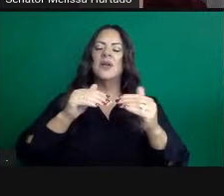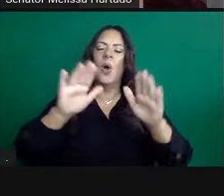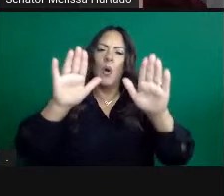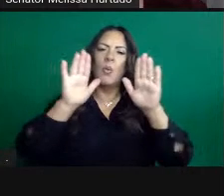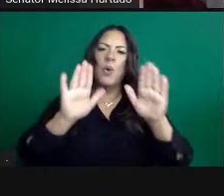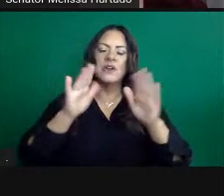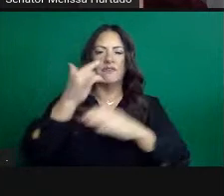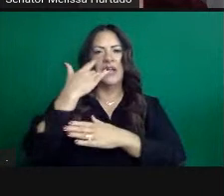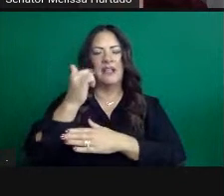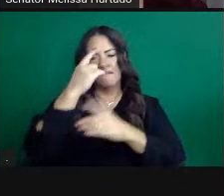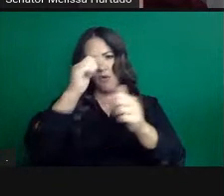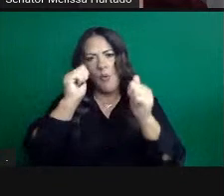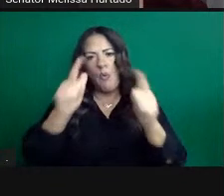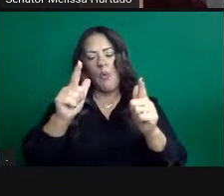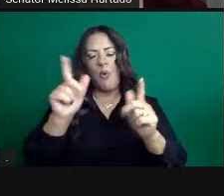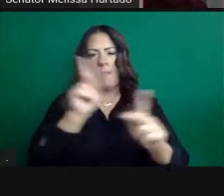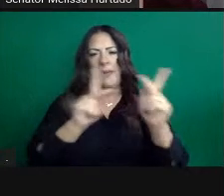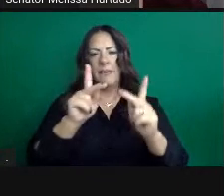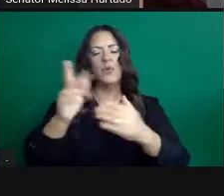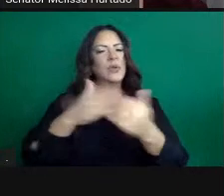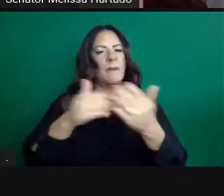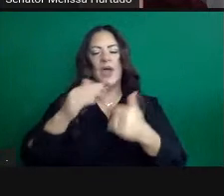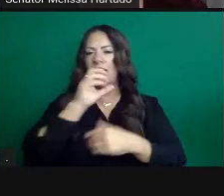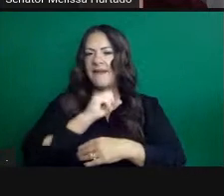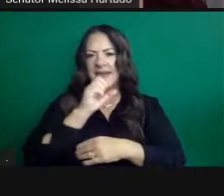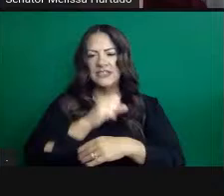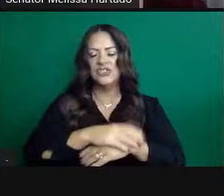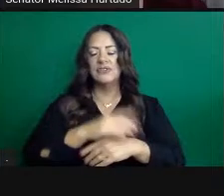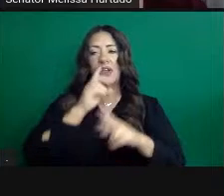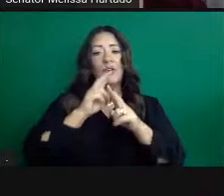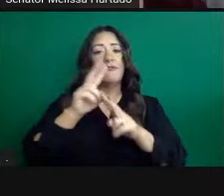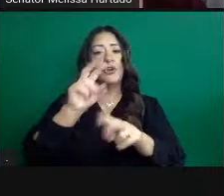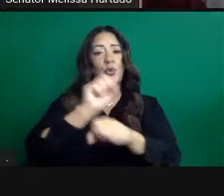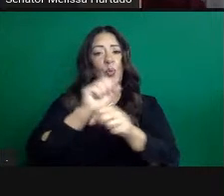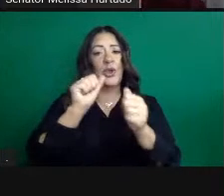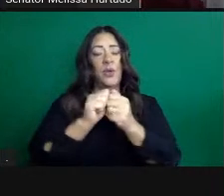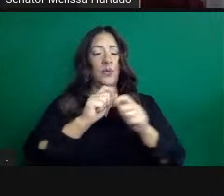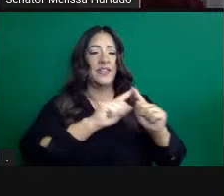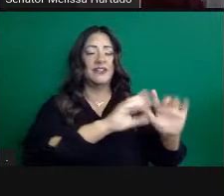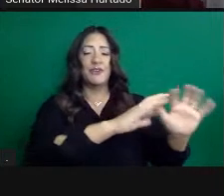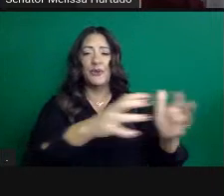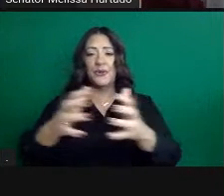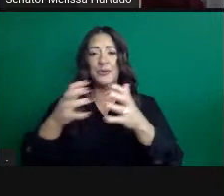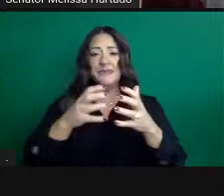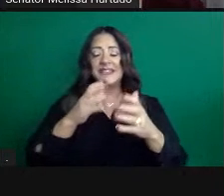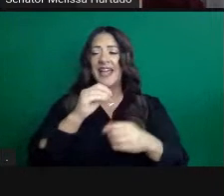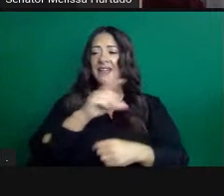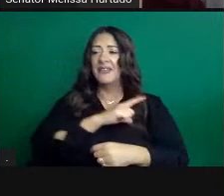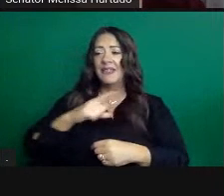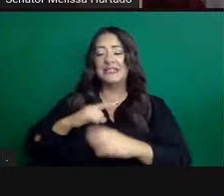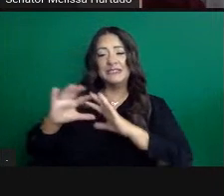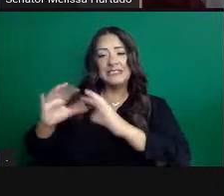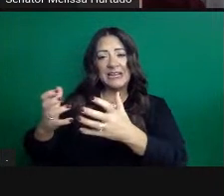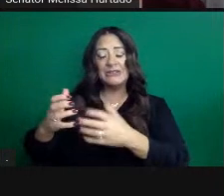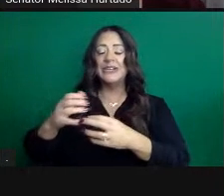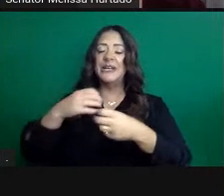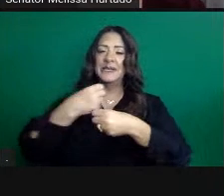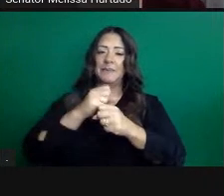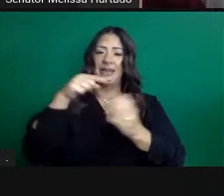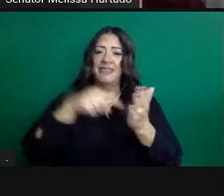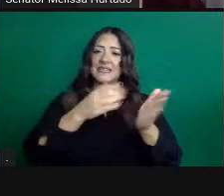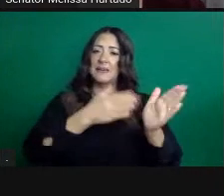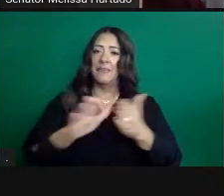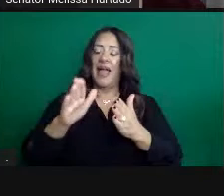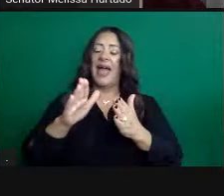ages. I look forward to working with the administration, with stakeholders, and my fellow legislators to make that vision a reality.